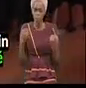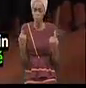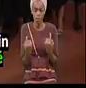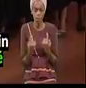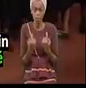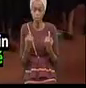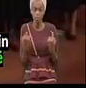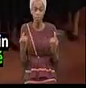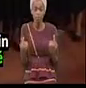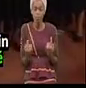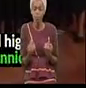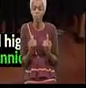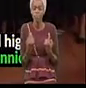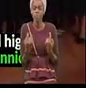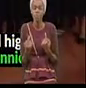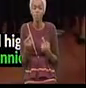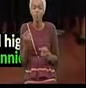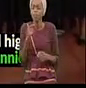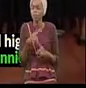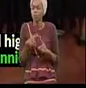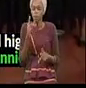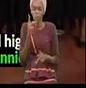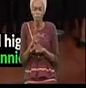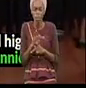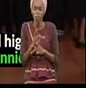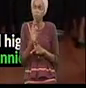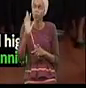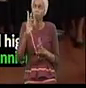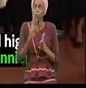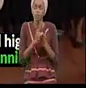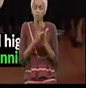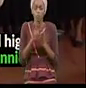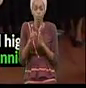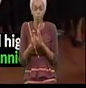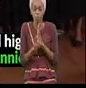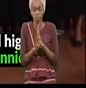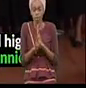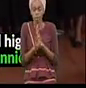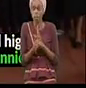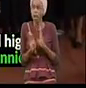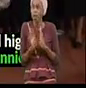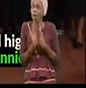to sin, but keep your